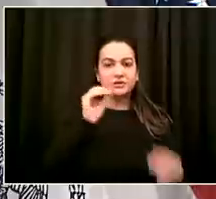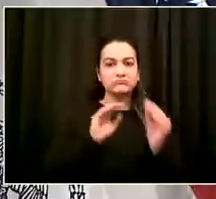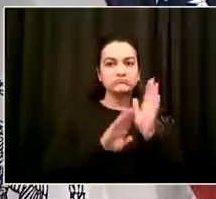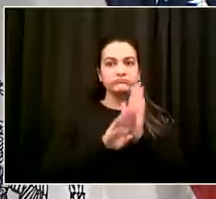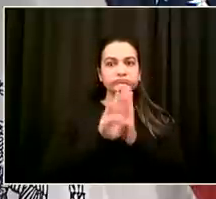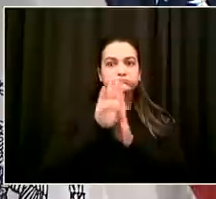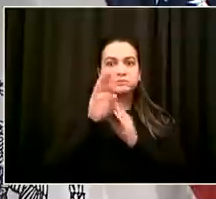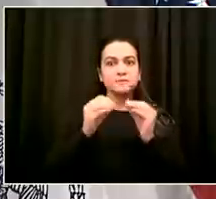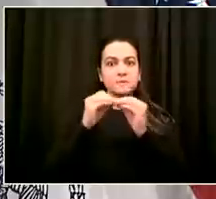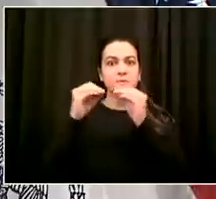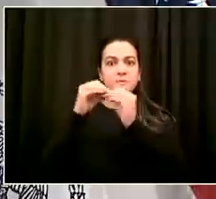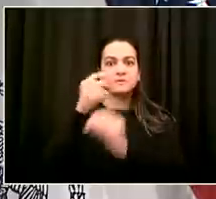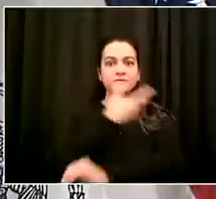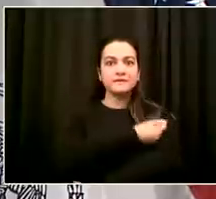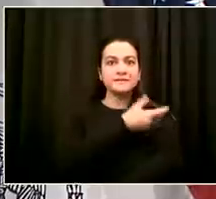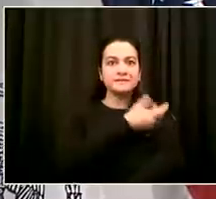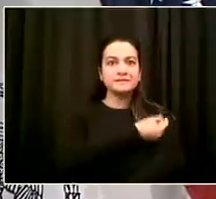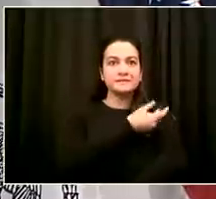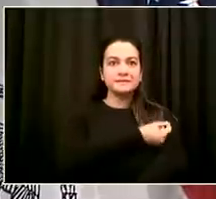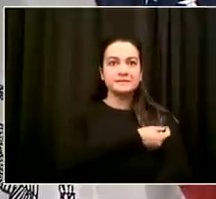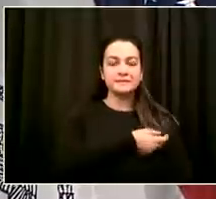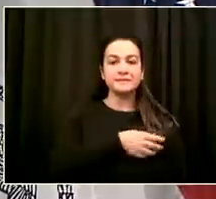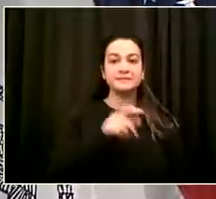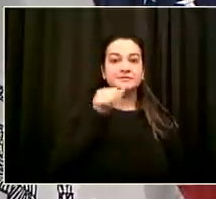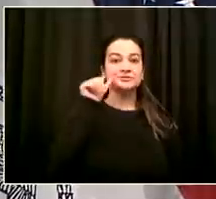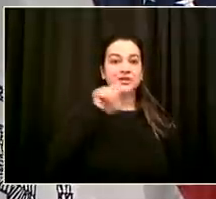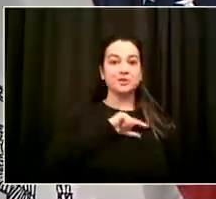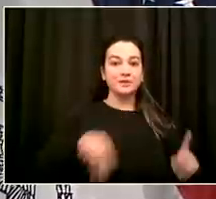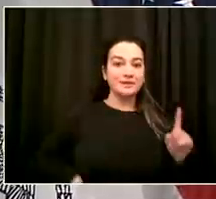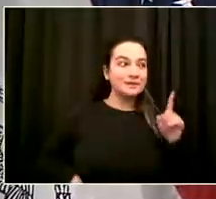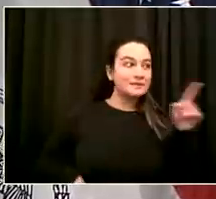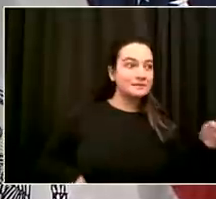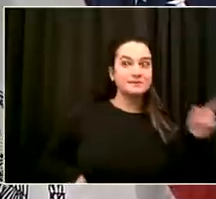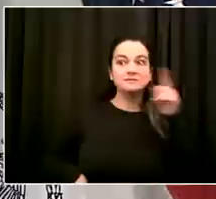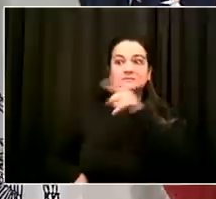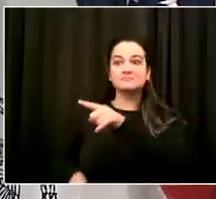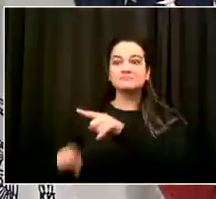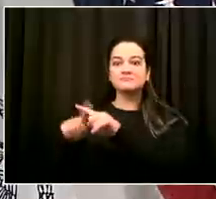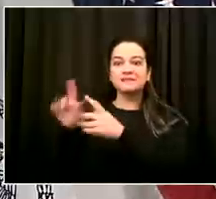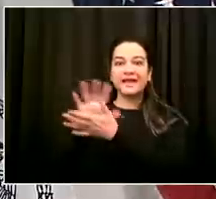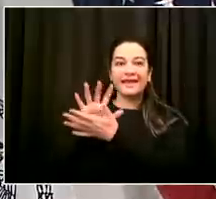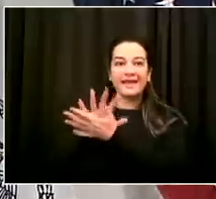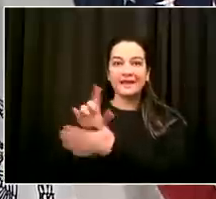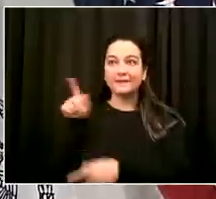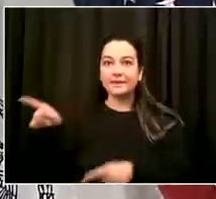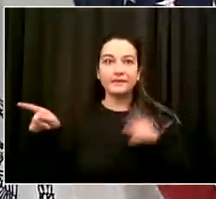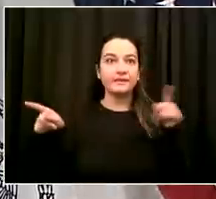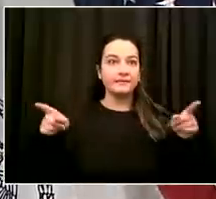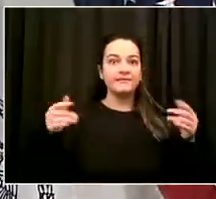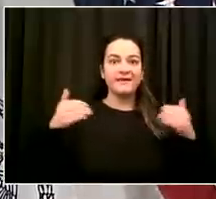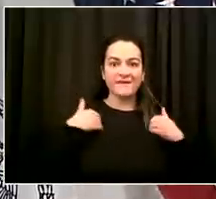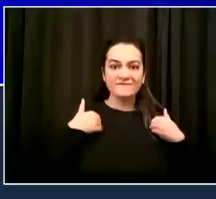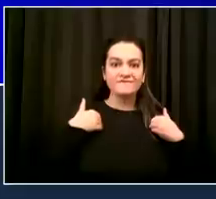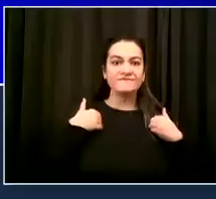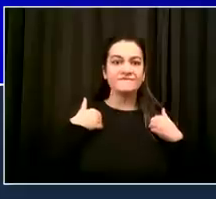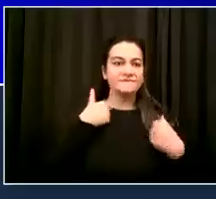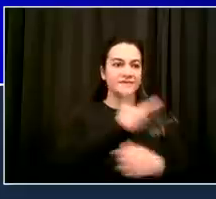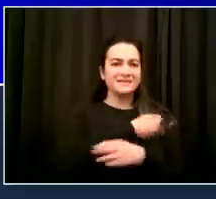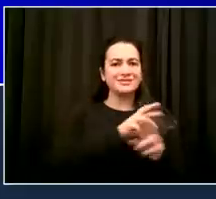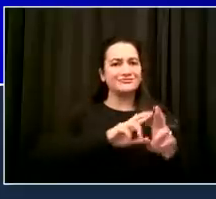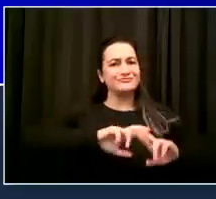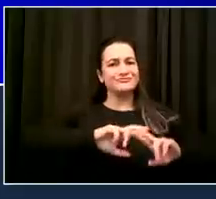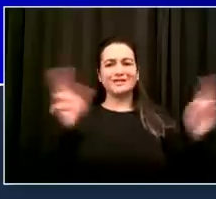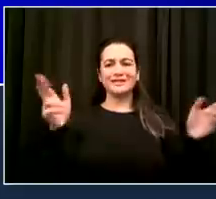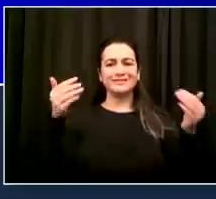Unbelievable. People were so happy, so ready to be vaccinated. It meant so much to the